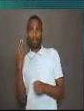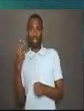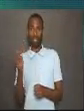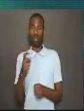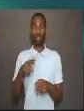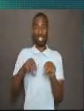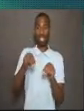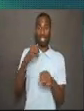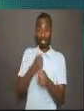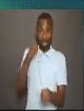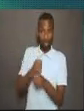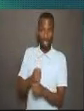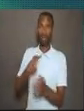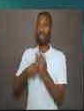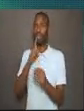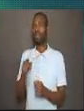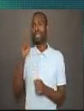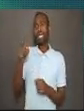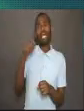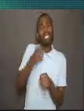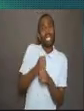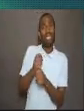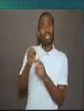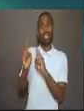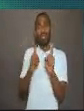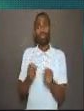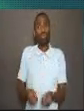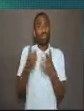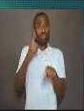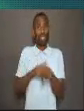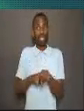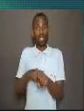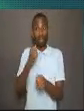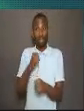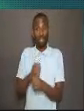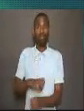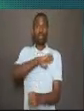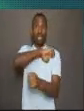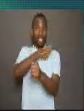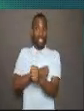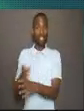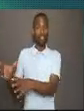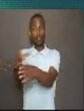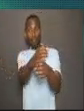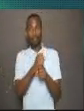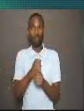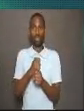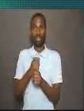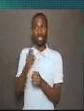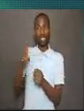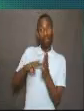This work is usually accomplished by taking energy from a hot